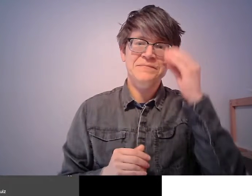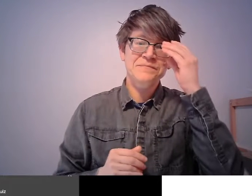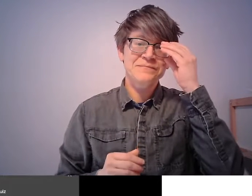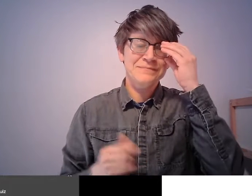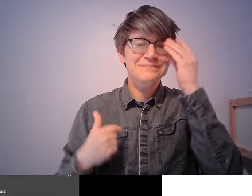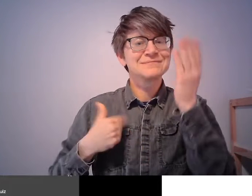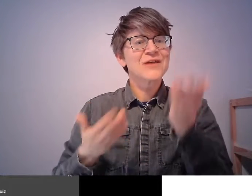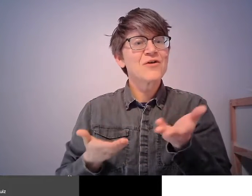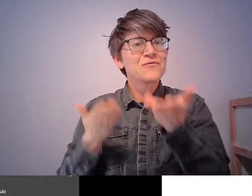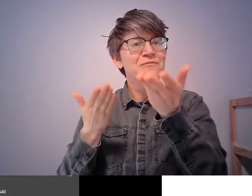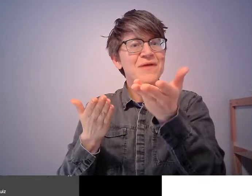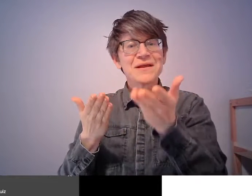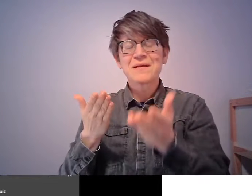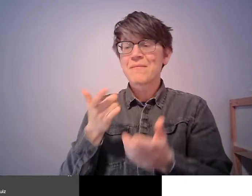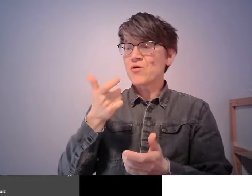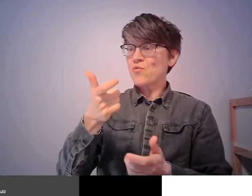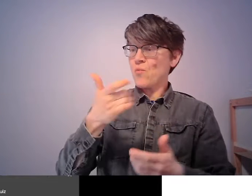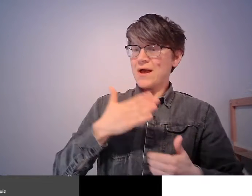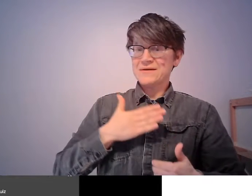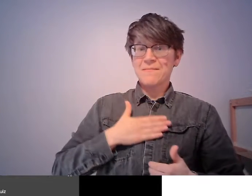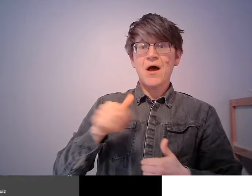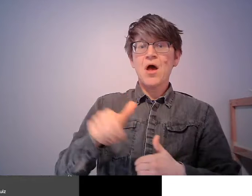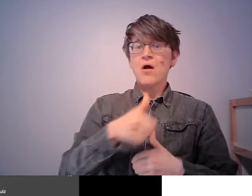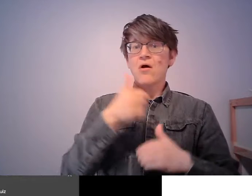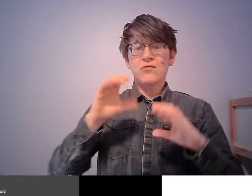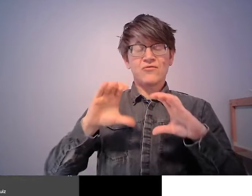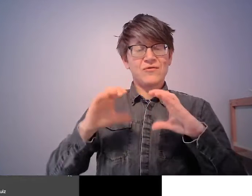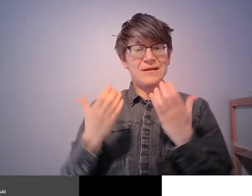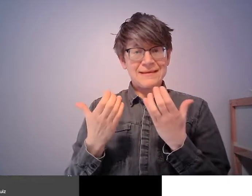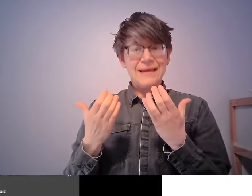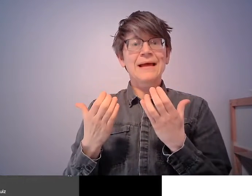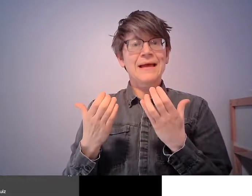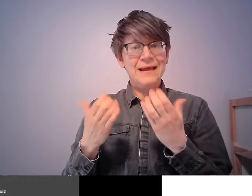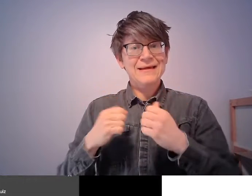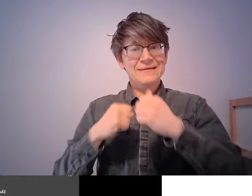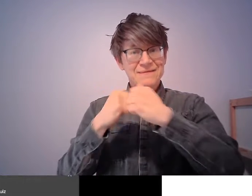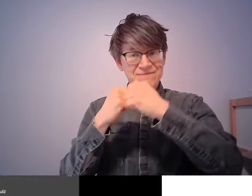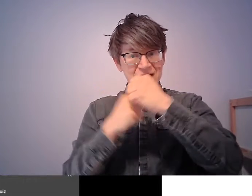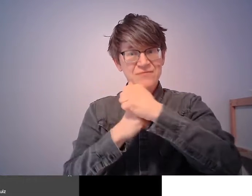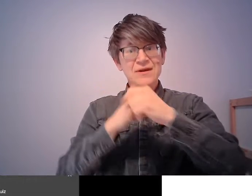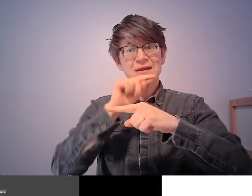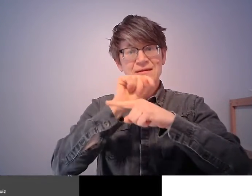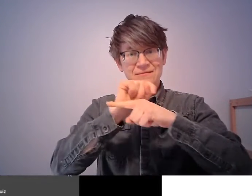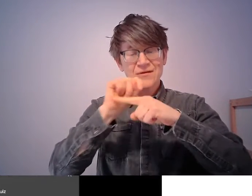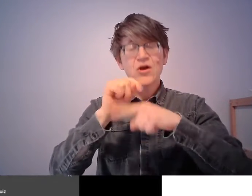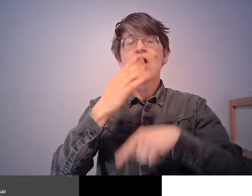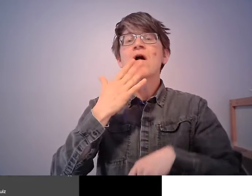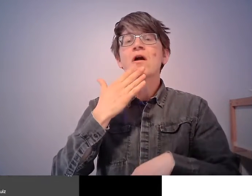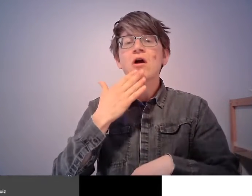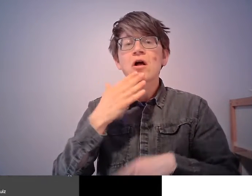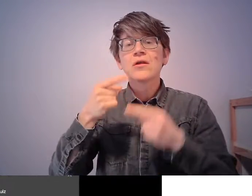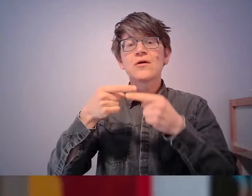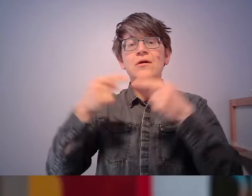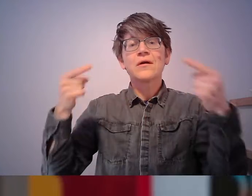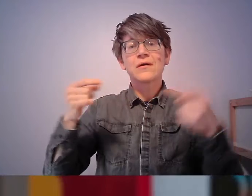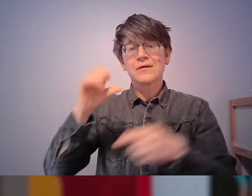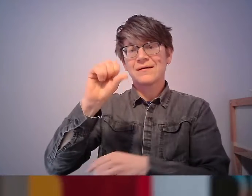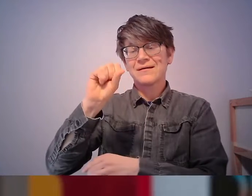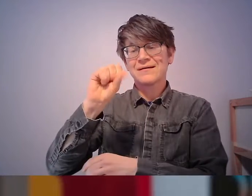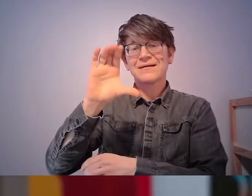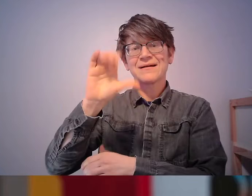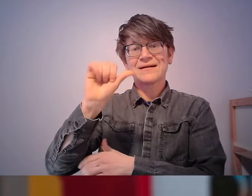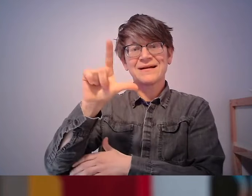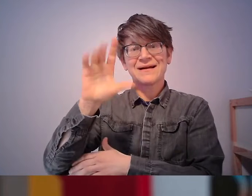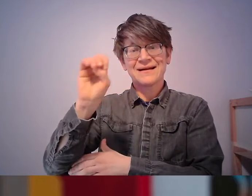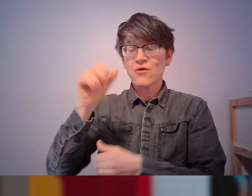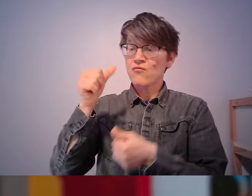I recommend that you watch my course, Foundations of Typography, Color, Contrast, and Scale. Remember,